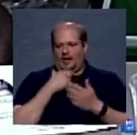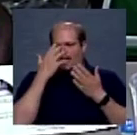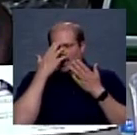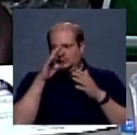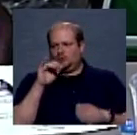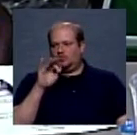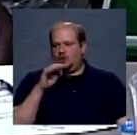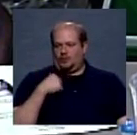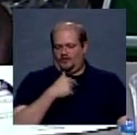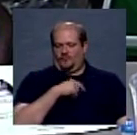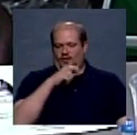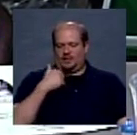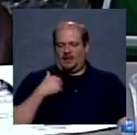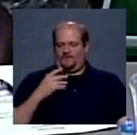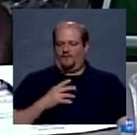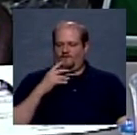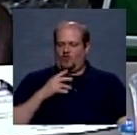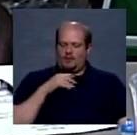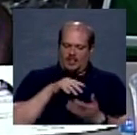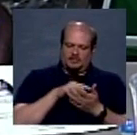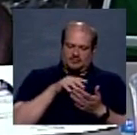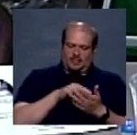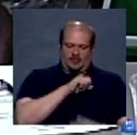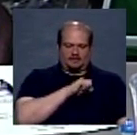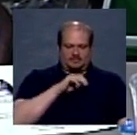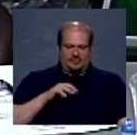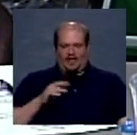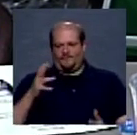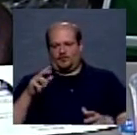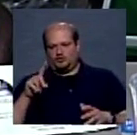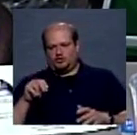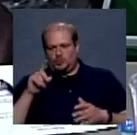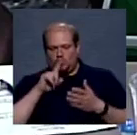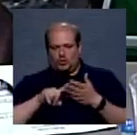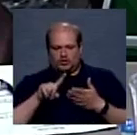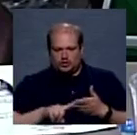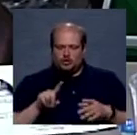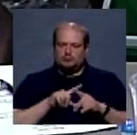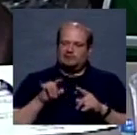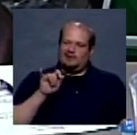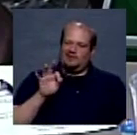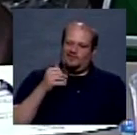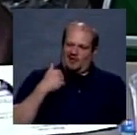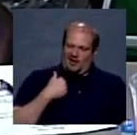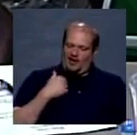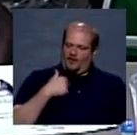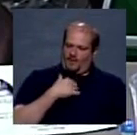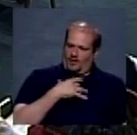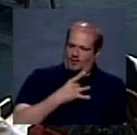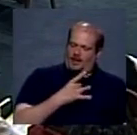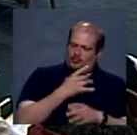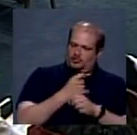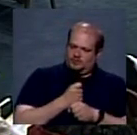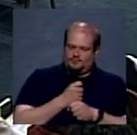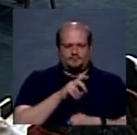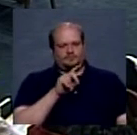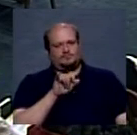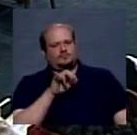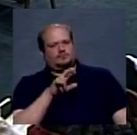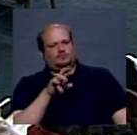to have a formalized study or if our staff has done some research, but if you have it, I'd like to receive it. Director Wright, if you would make